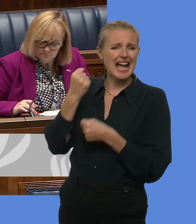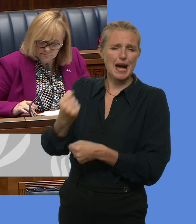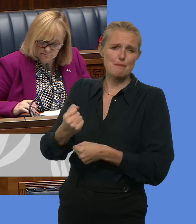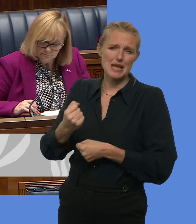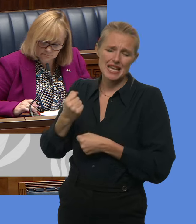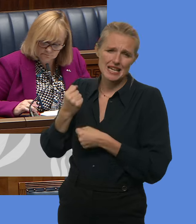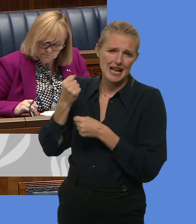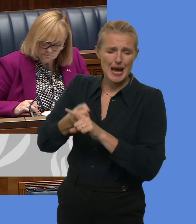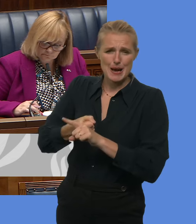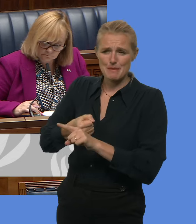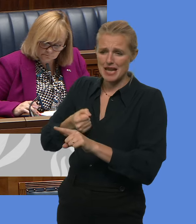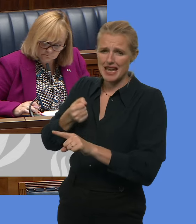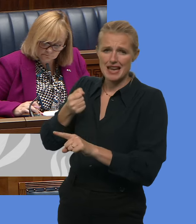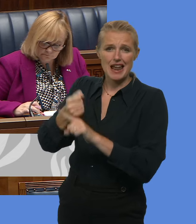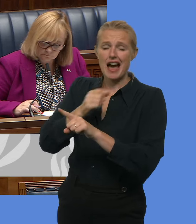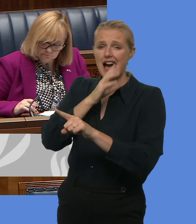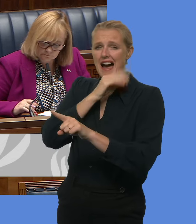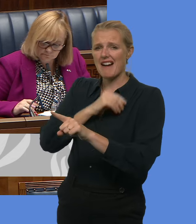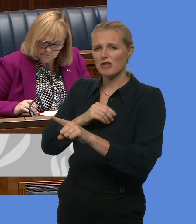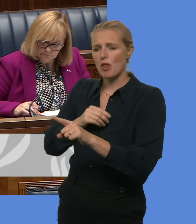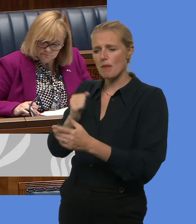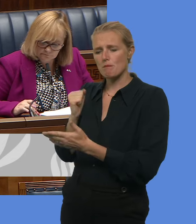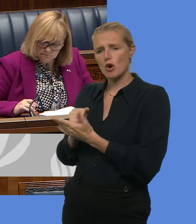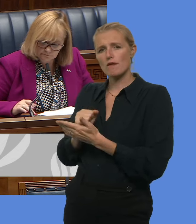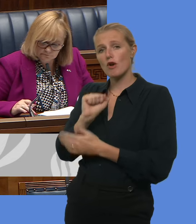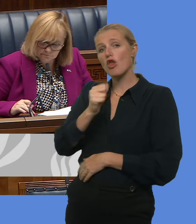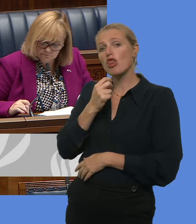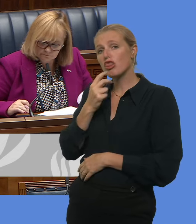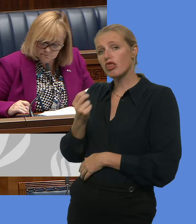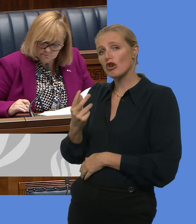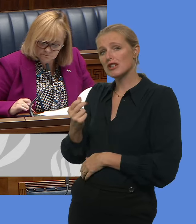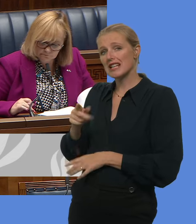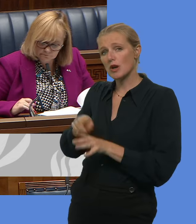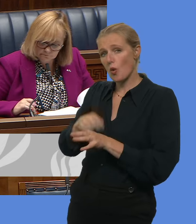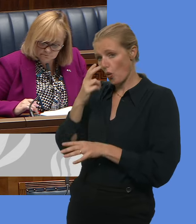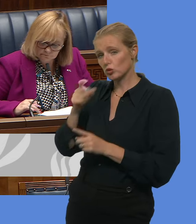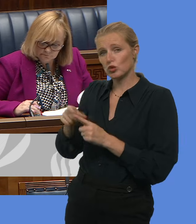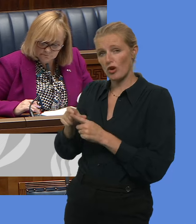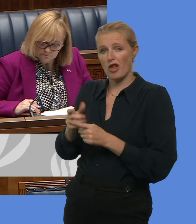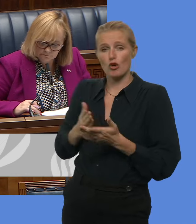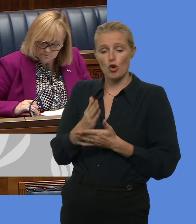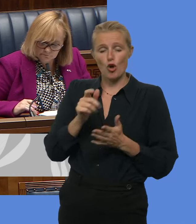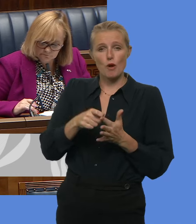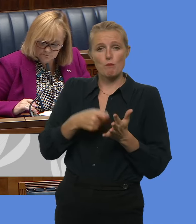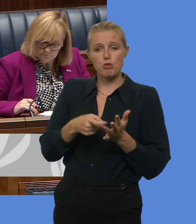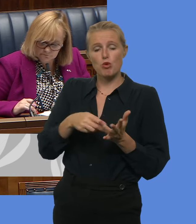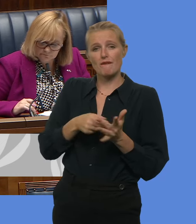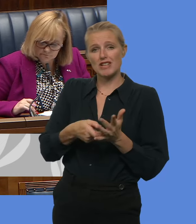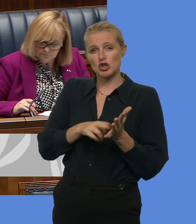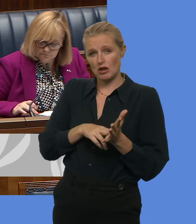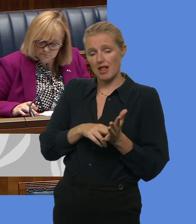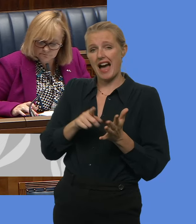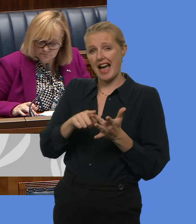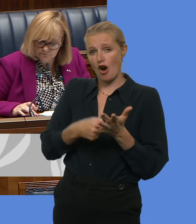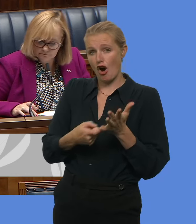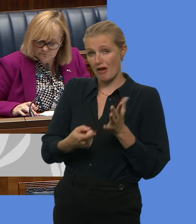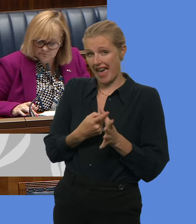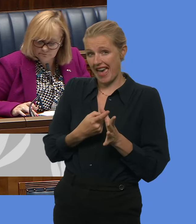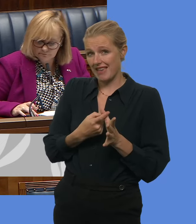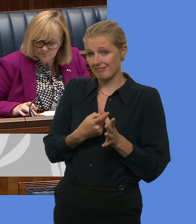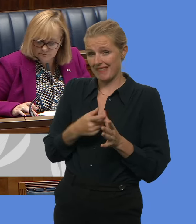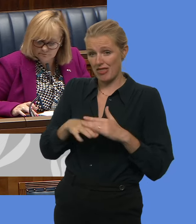tirelessly following the sectarian murder of her 13-year-old daughter by the Provisional IRA in the Shankill. She passed away this weekend